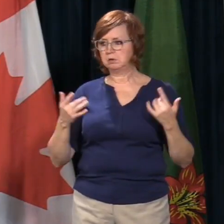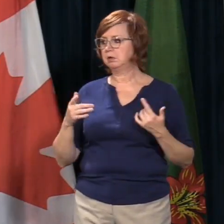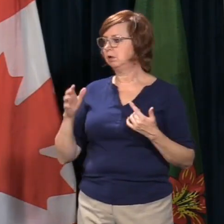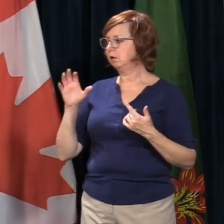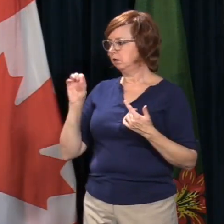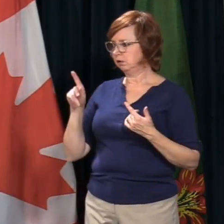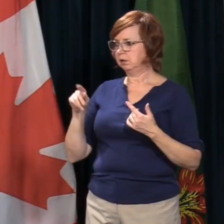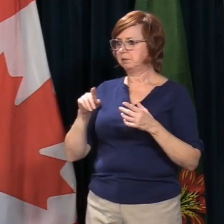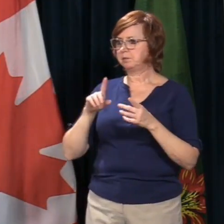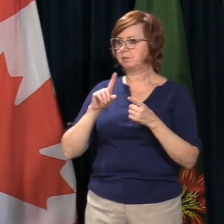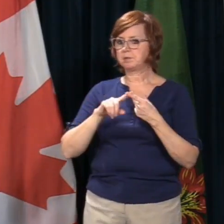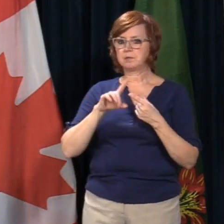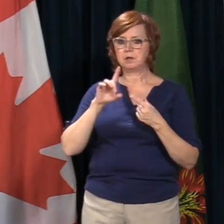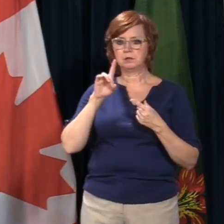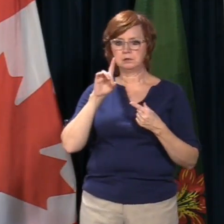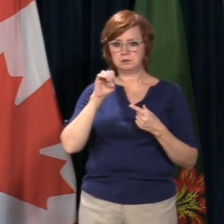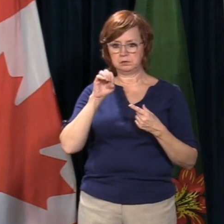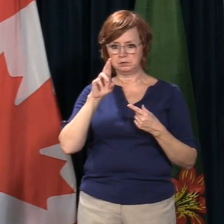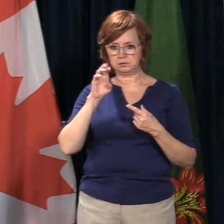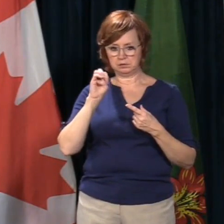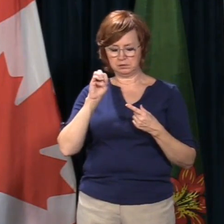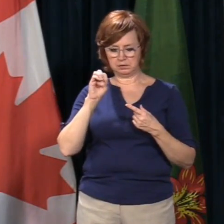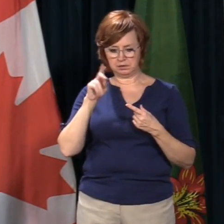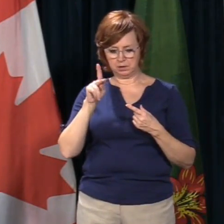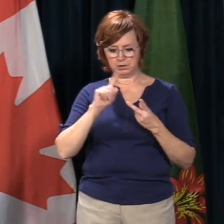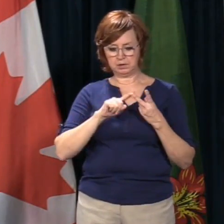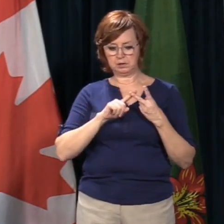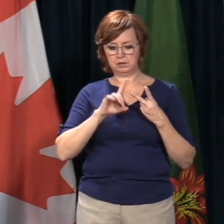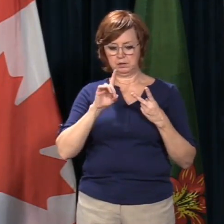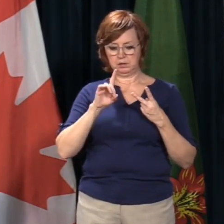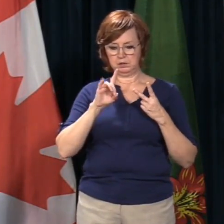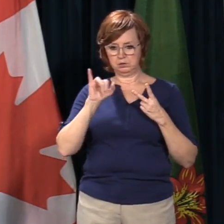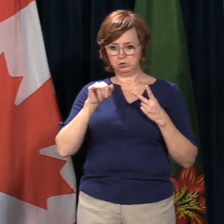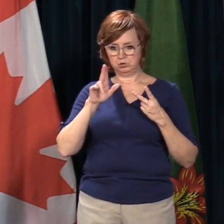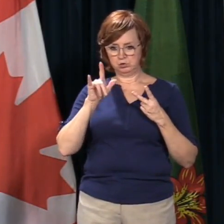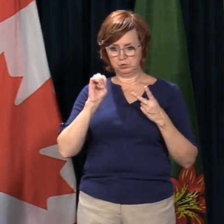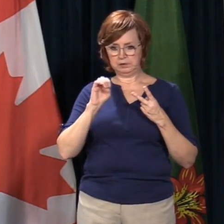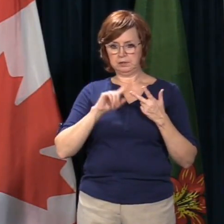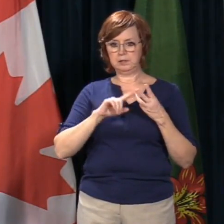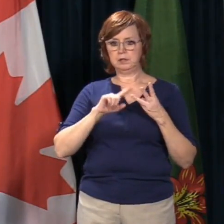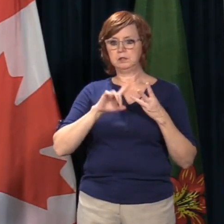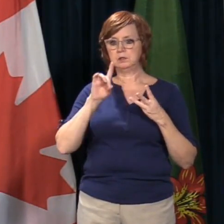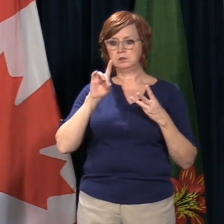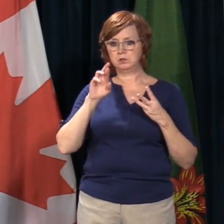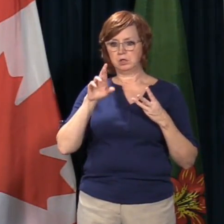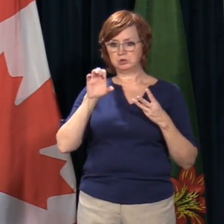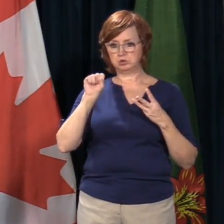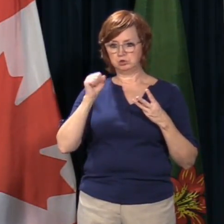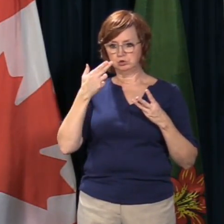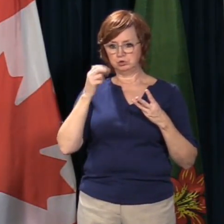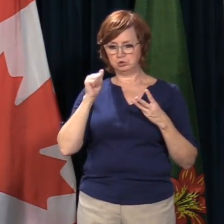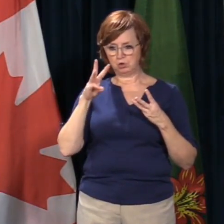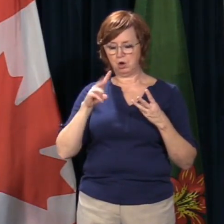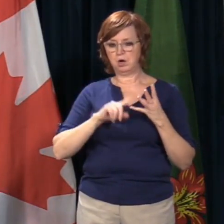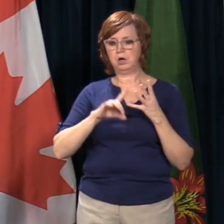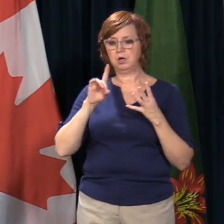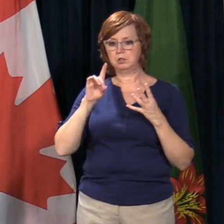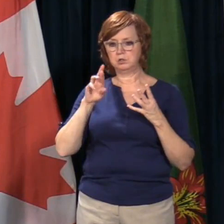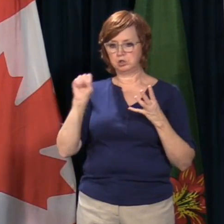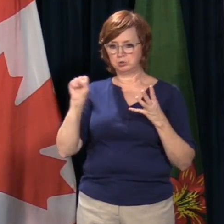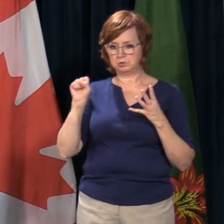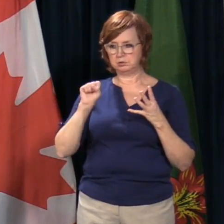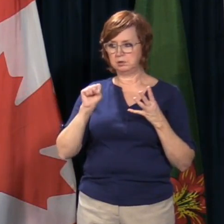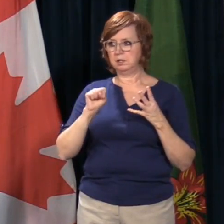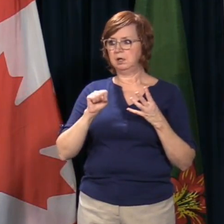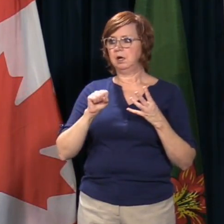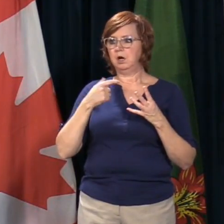and Dr. SHA and Dr. Shahab had been involved in is projecting what our testing requirements might look like 7